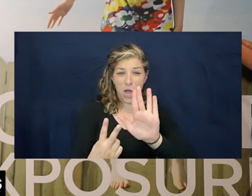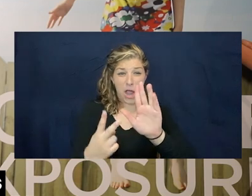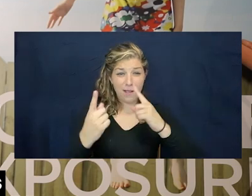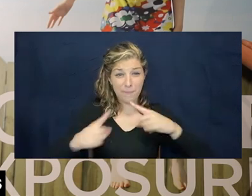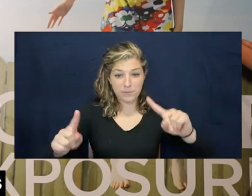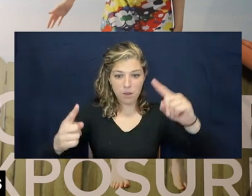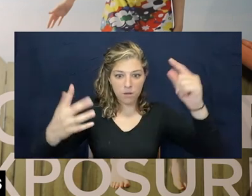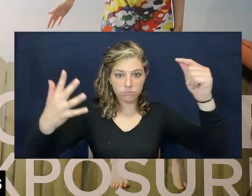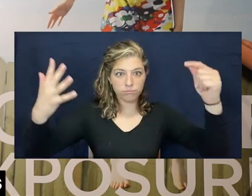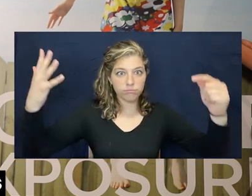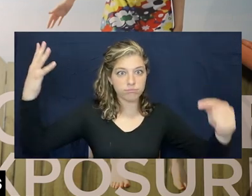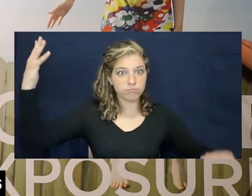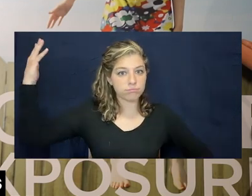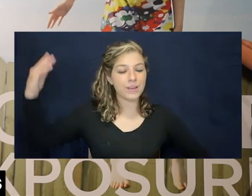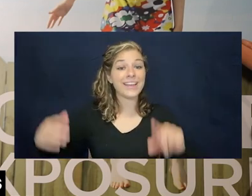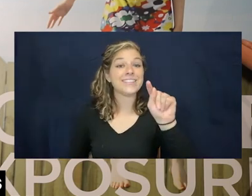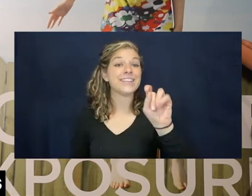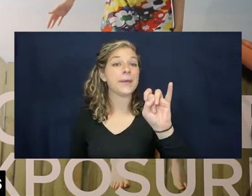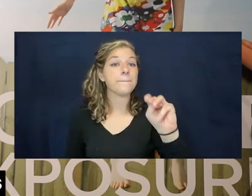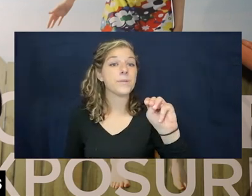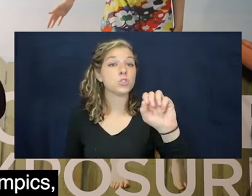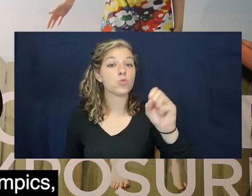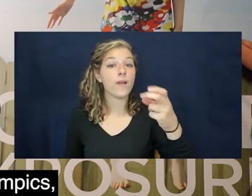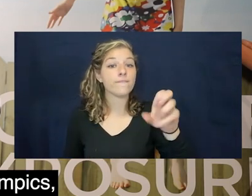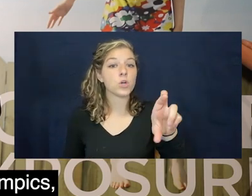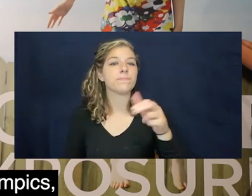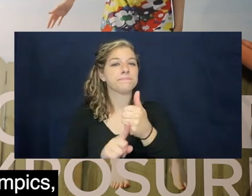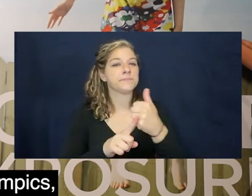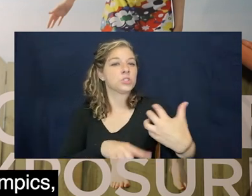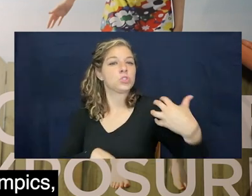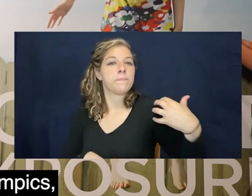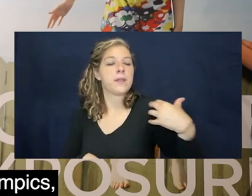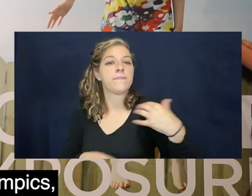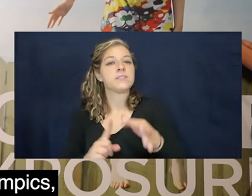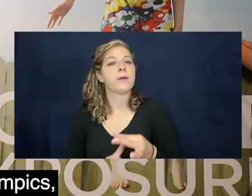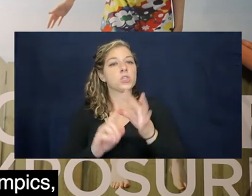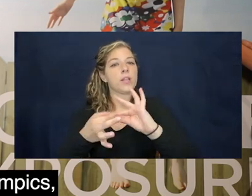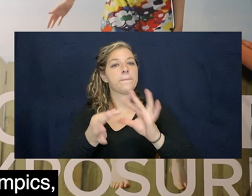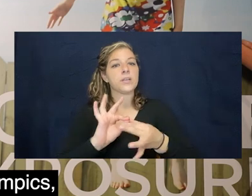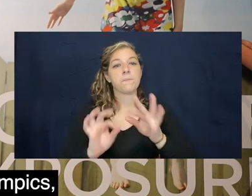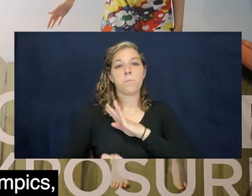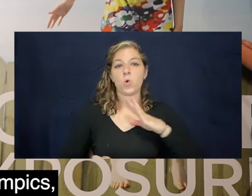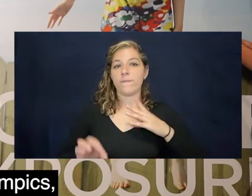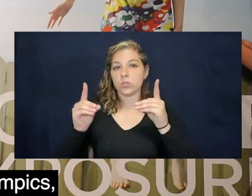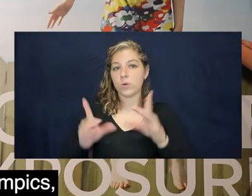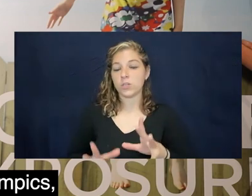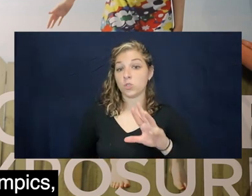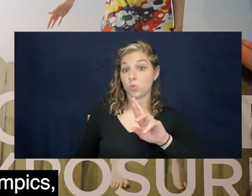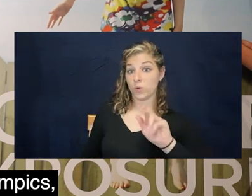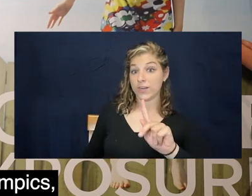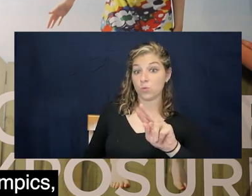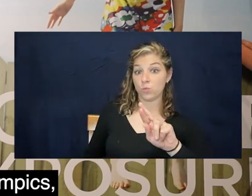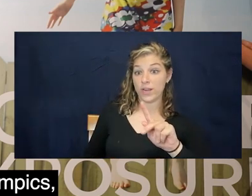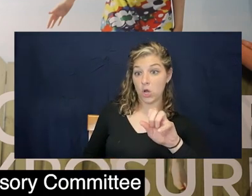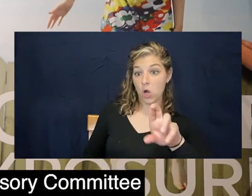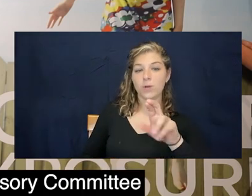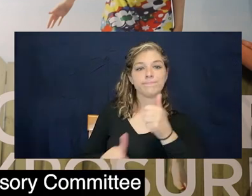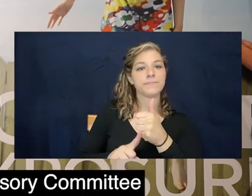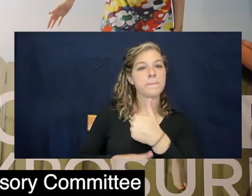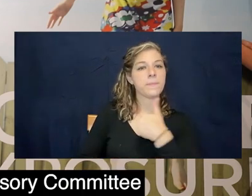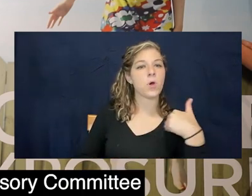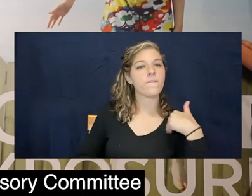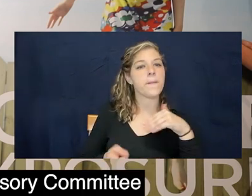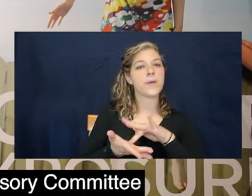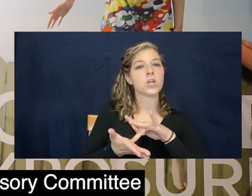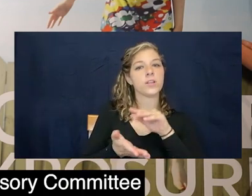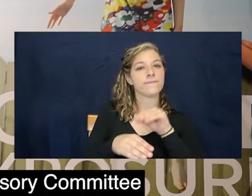countless accomplishments are way too long to list here. Tim Shriver, Chairman of the Special Olympics International Board of Directors, and Dr.